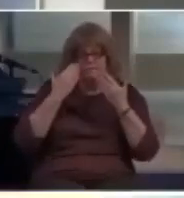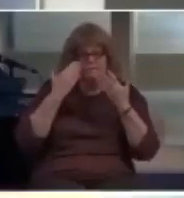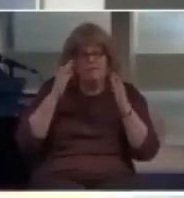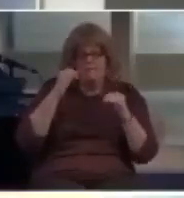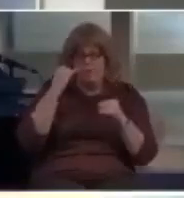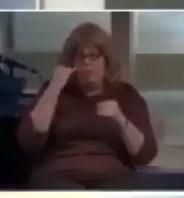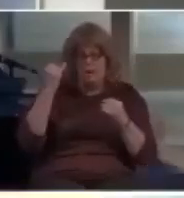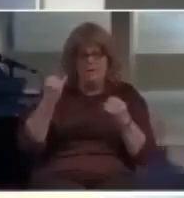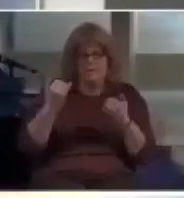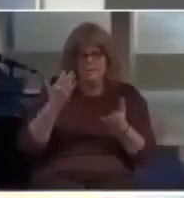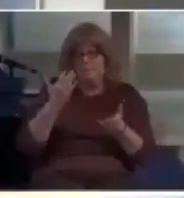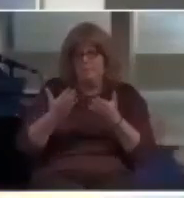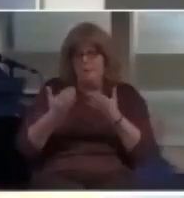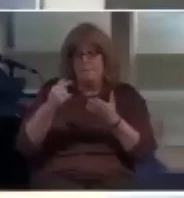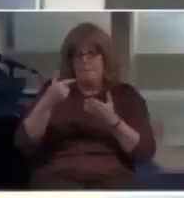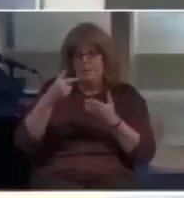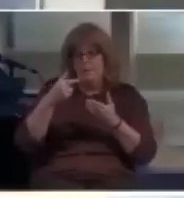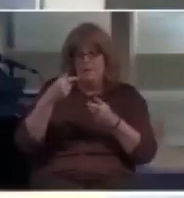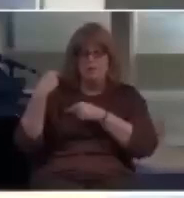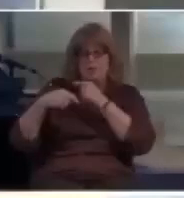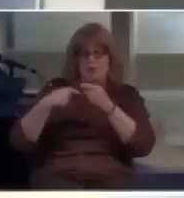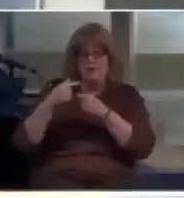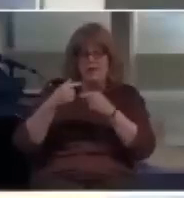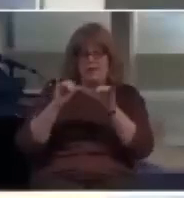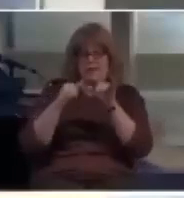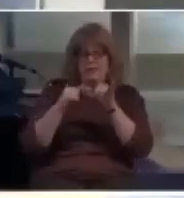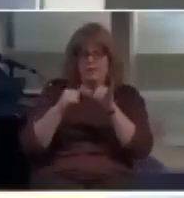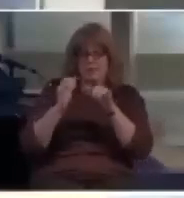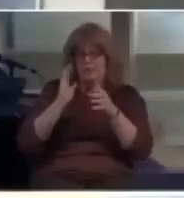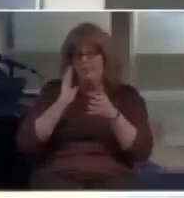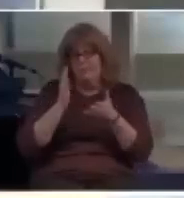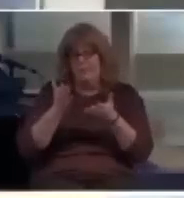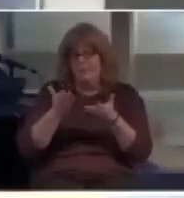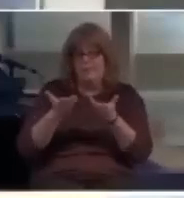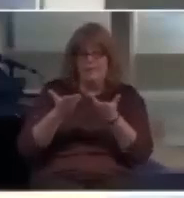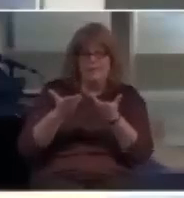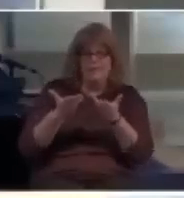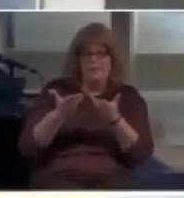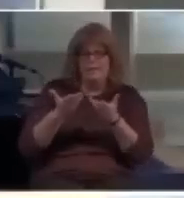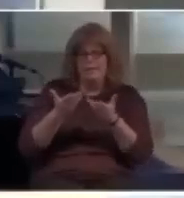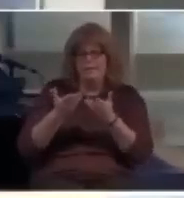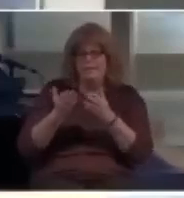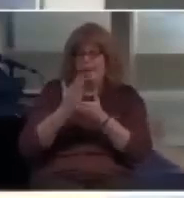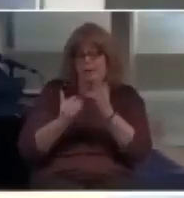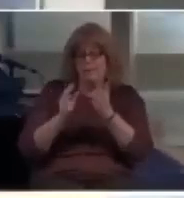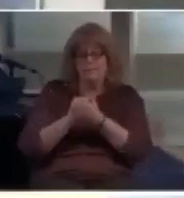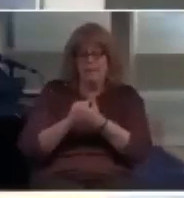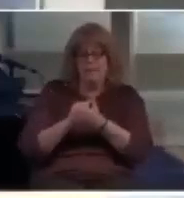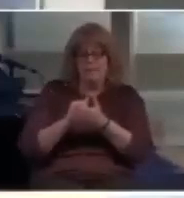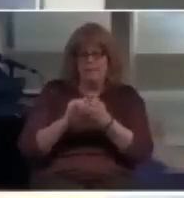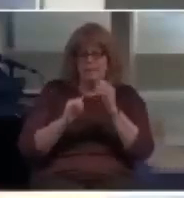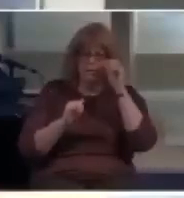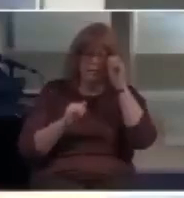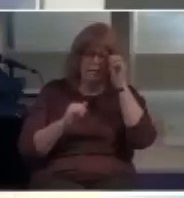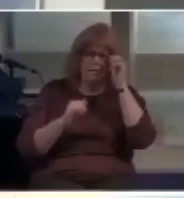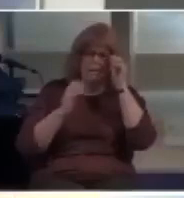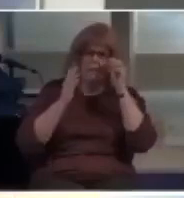Have no idea. Perhaps genetic engineering is going to be at the basis of this, and that, you